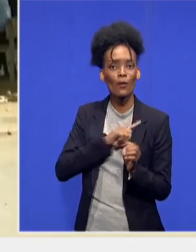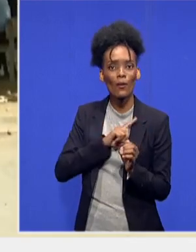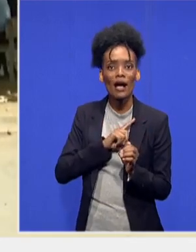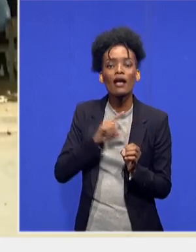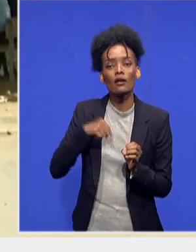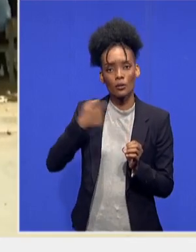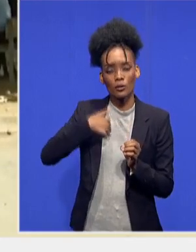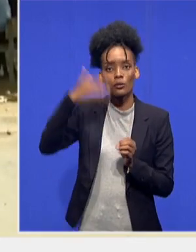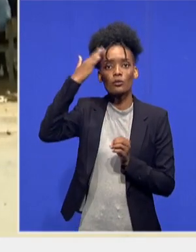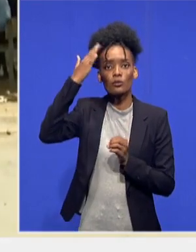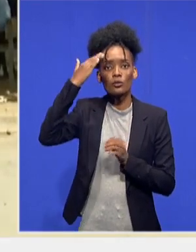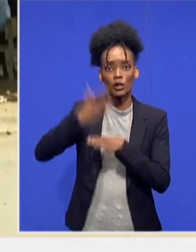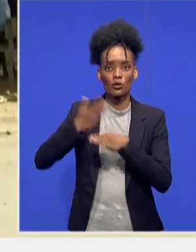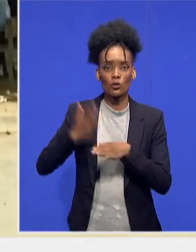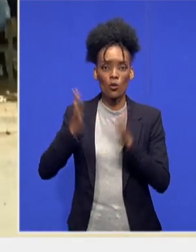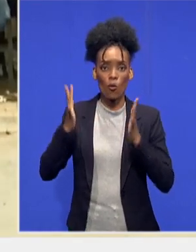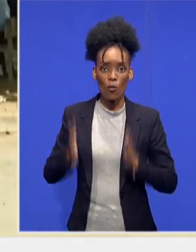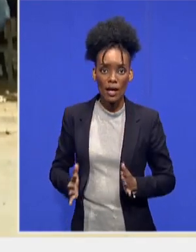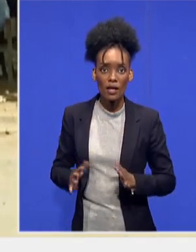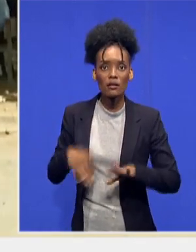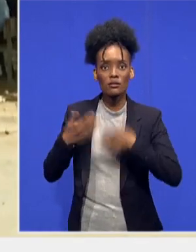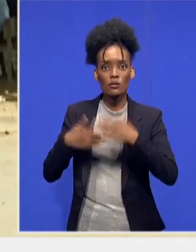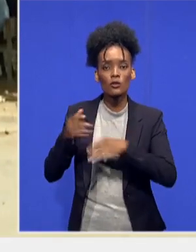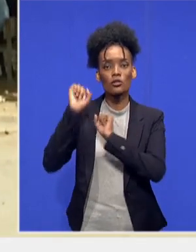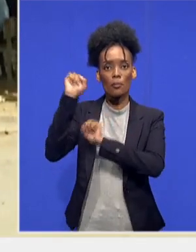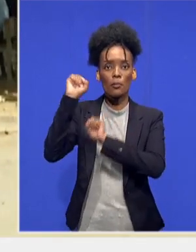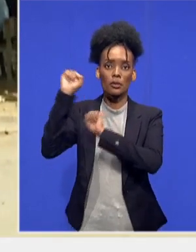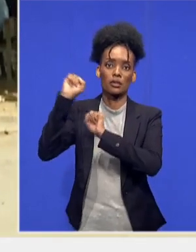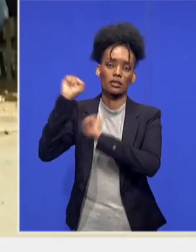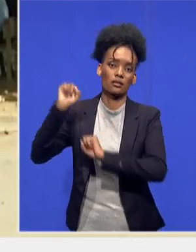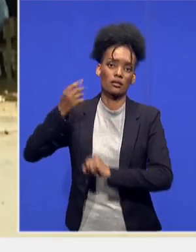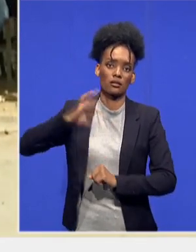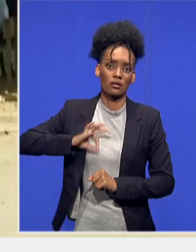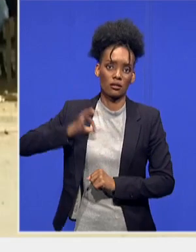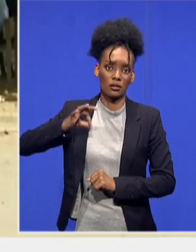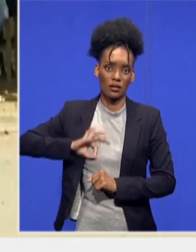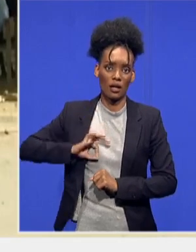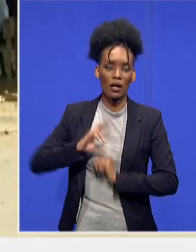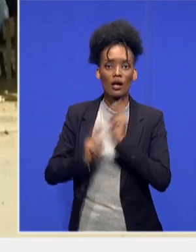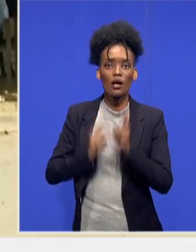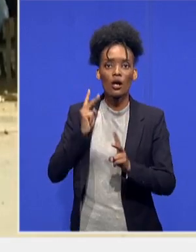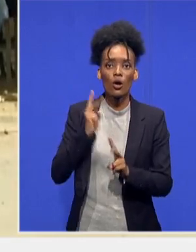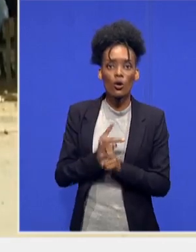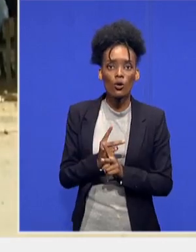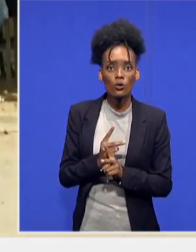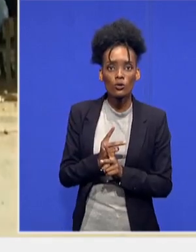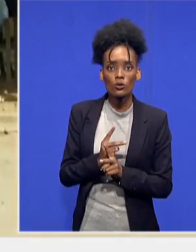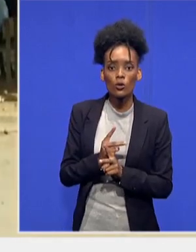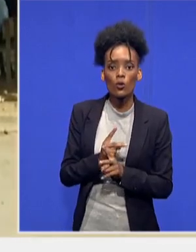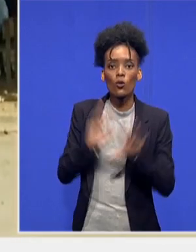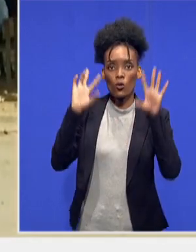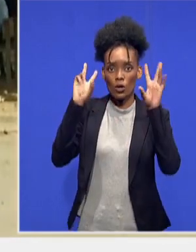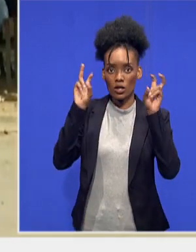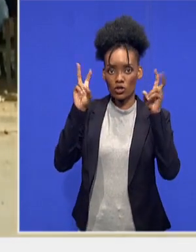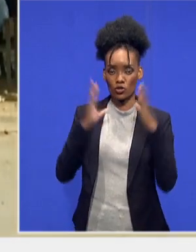to protest over the salary wages as well as the issue of the